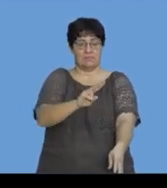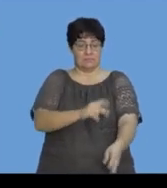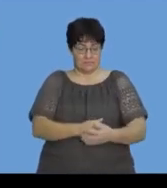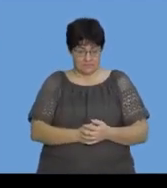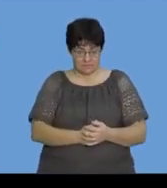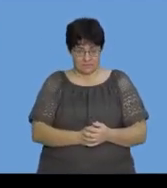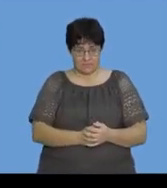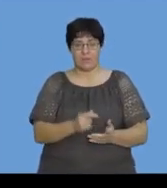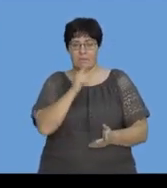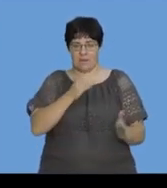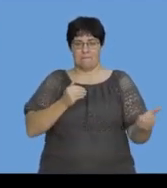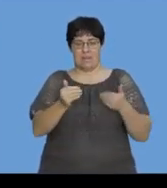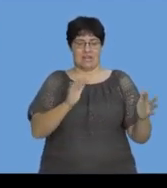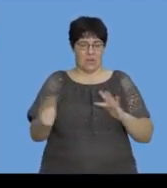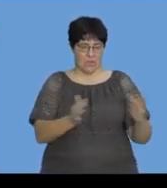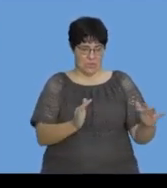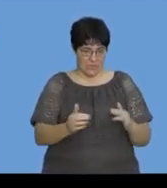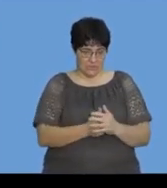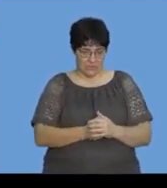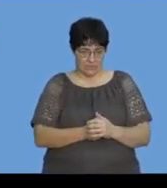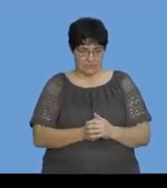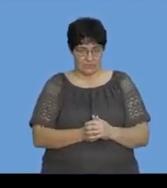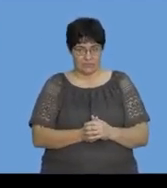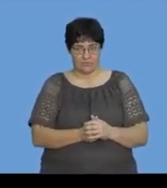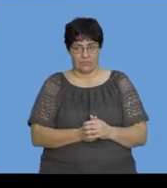you. What is this? Management.